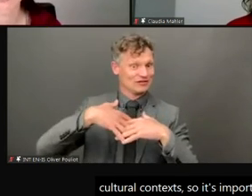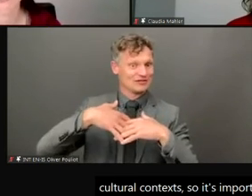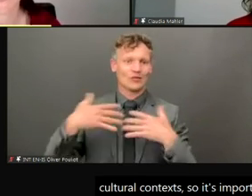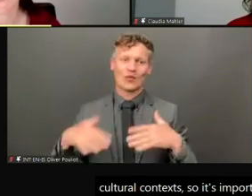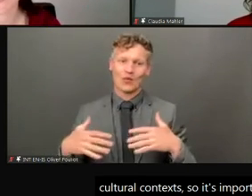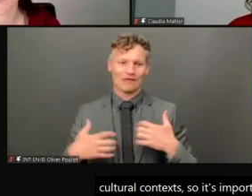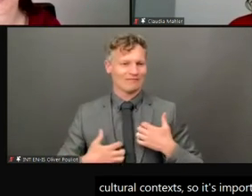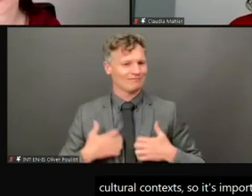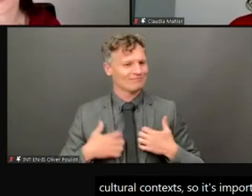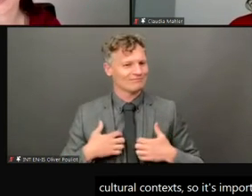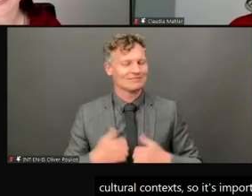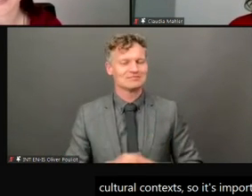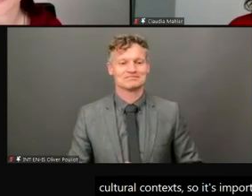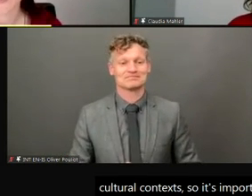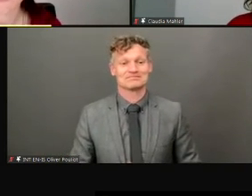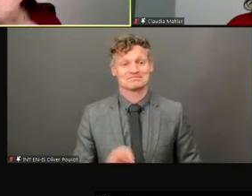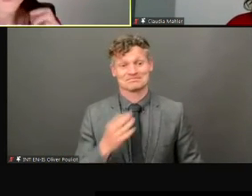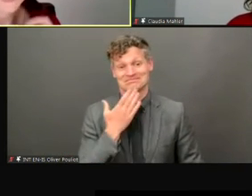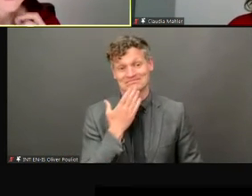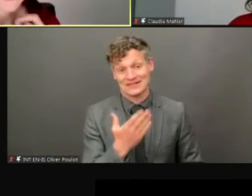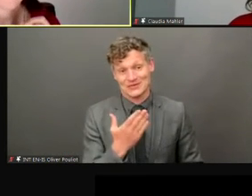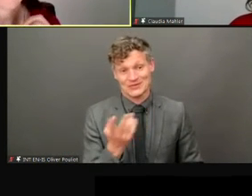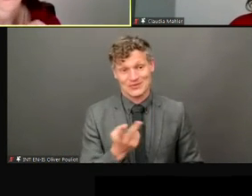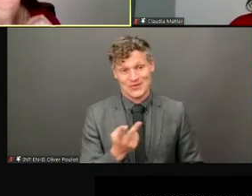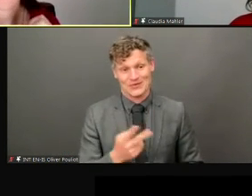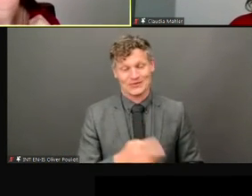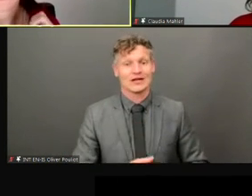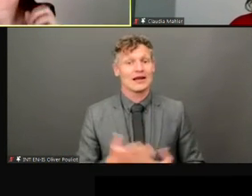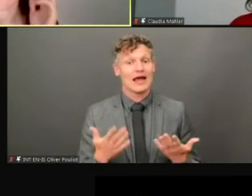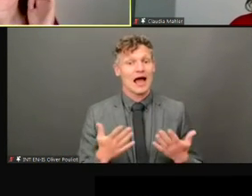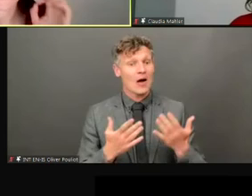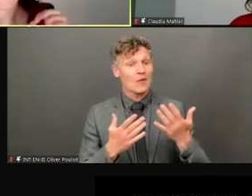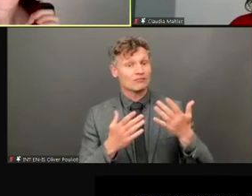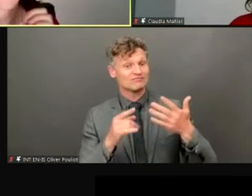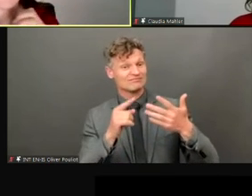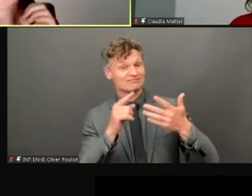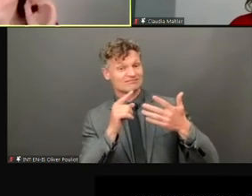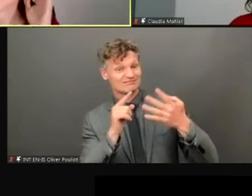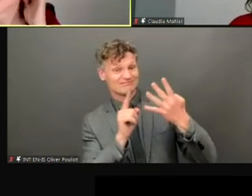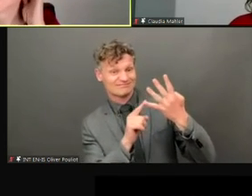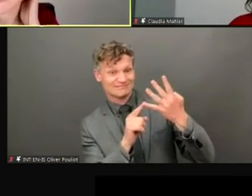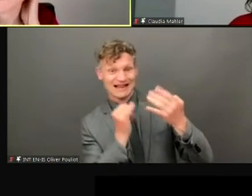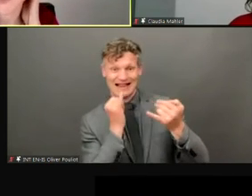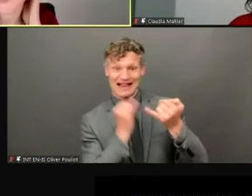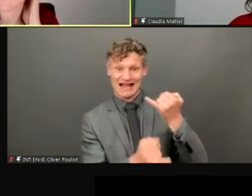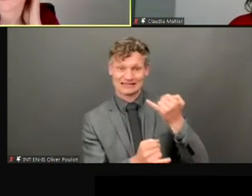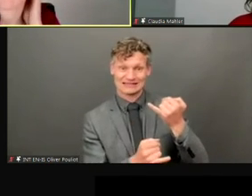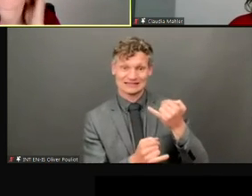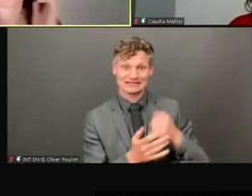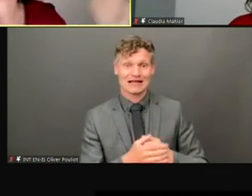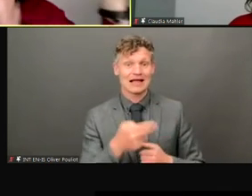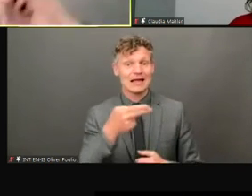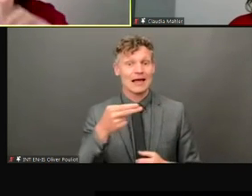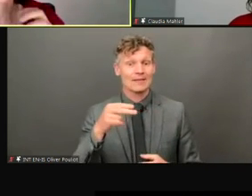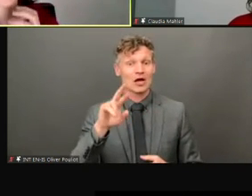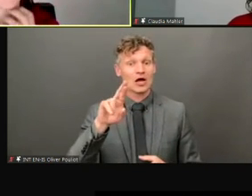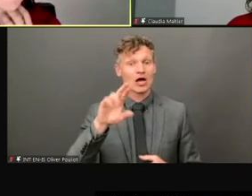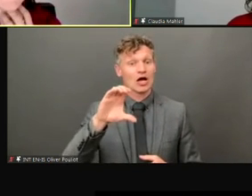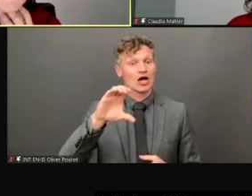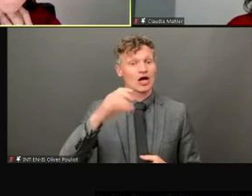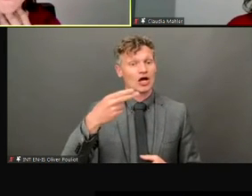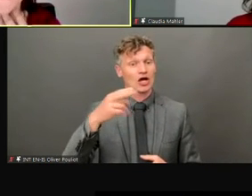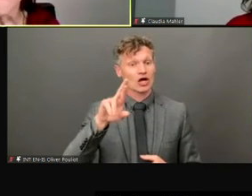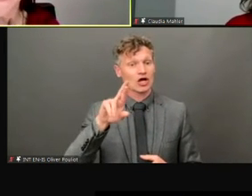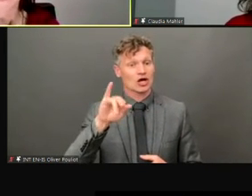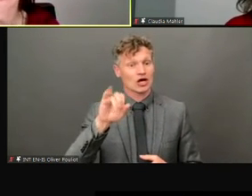Thanks to both of you. We have one last question from Christina. Christina, please make it brief because we need to slowly